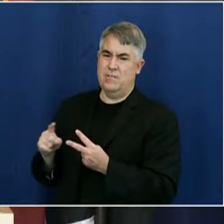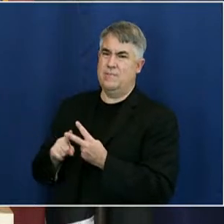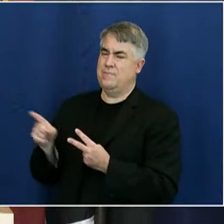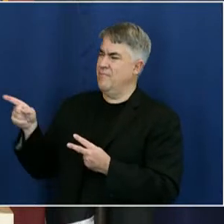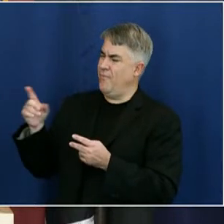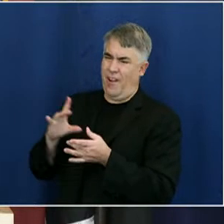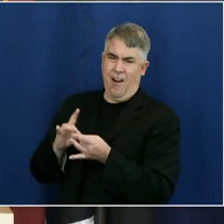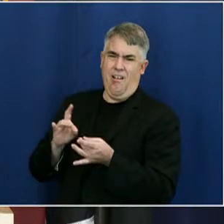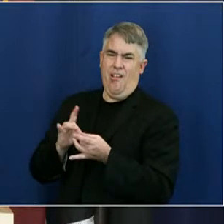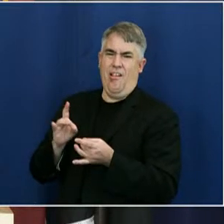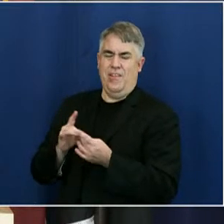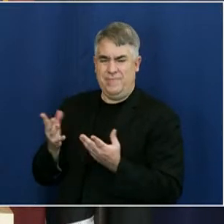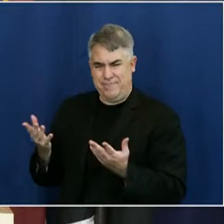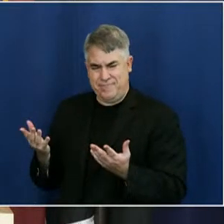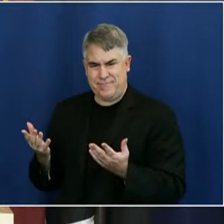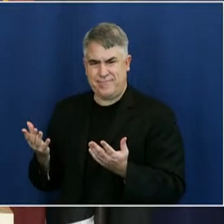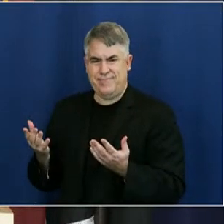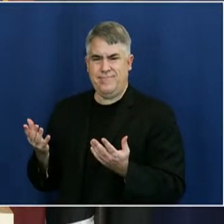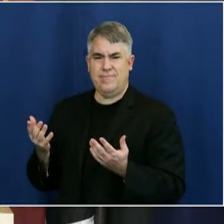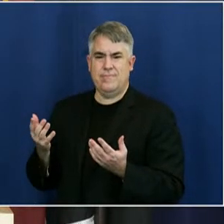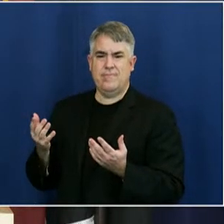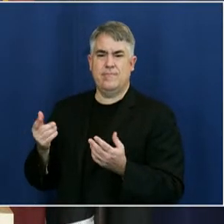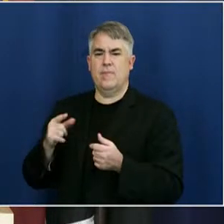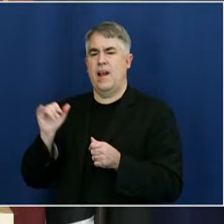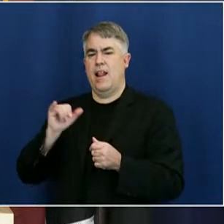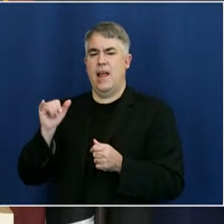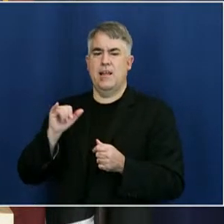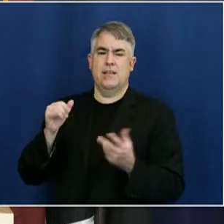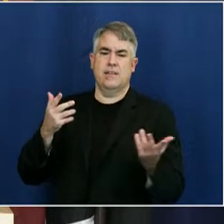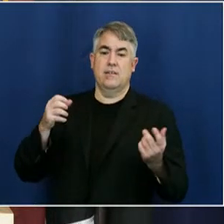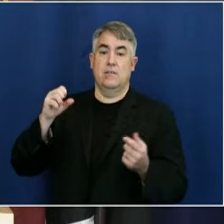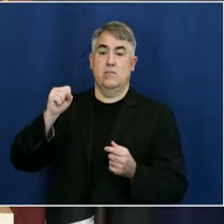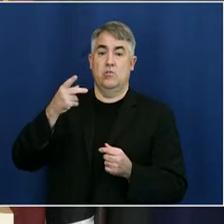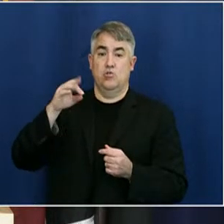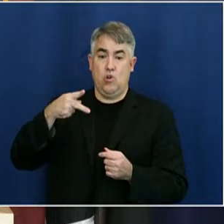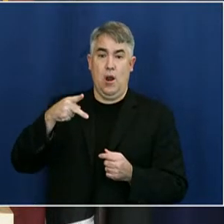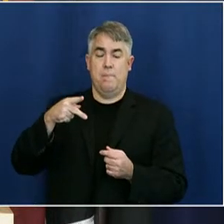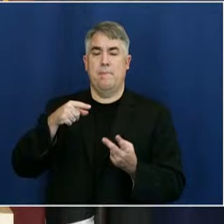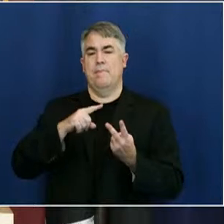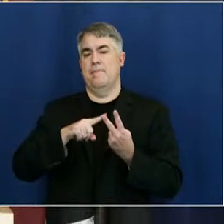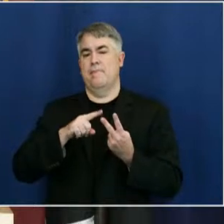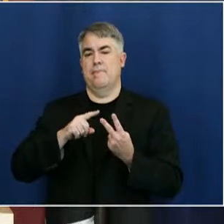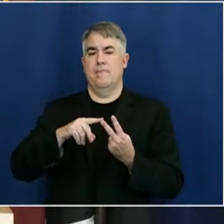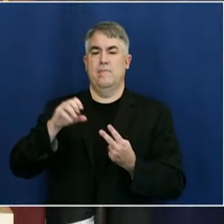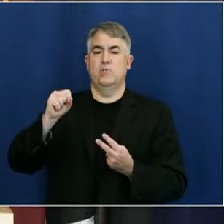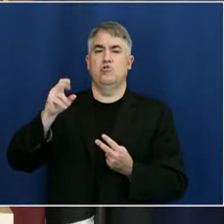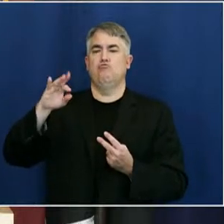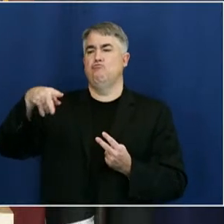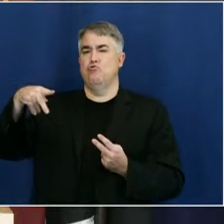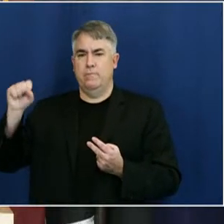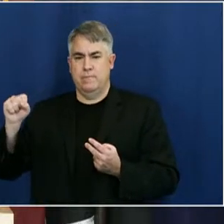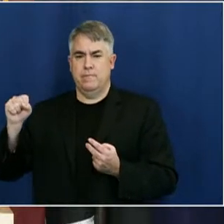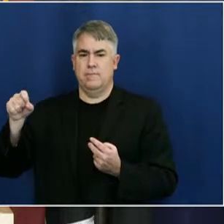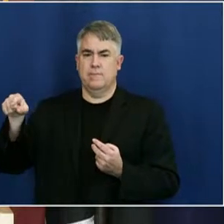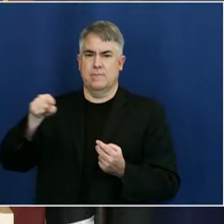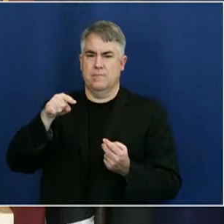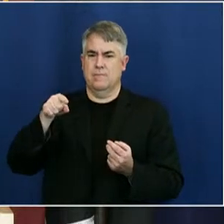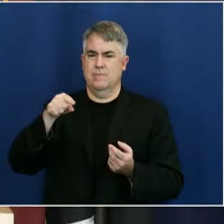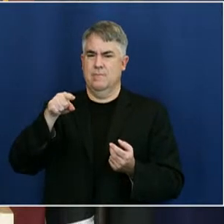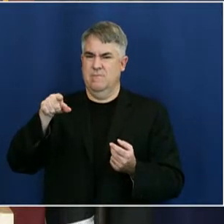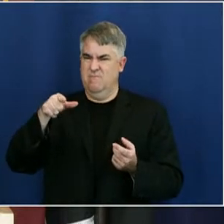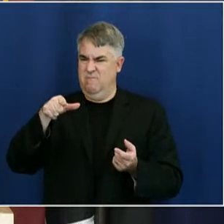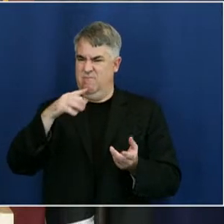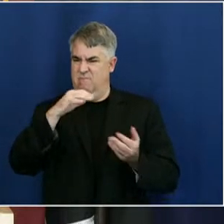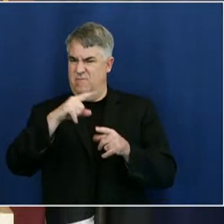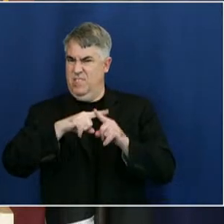with providers like Sharp and Scripps getting different allocations. They're drawing from different pots, and so they mentioned that they get